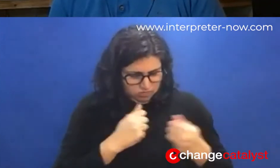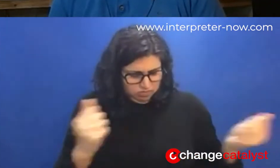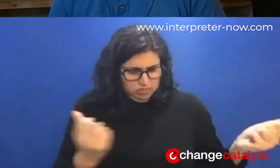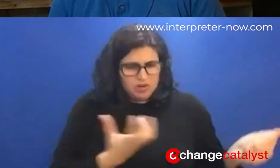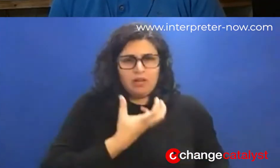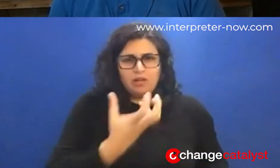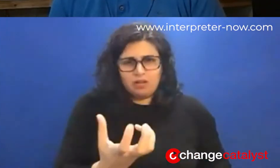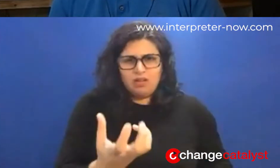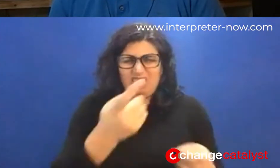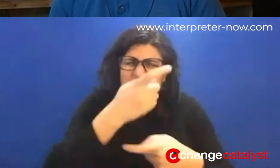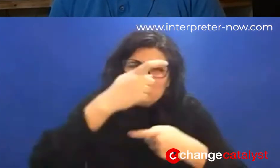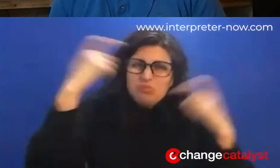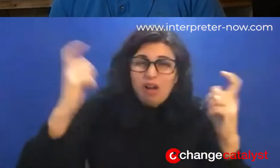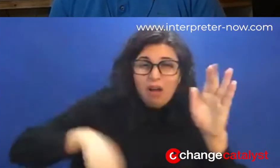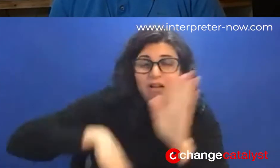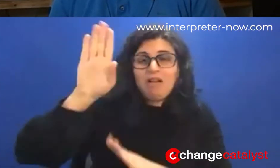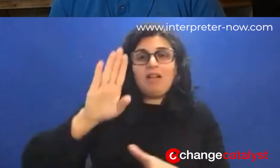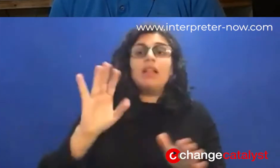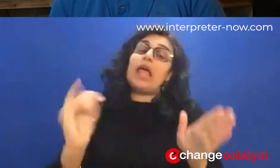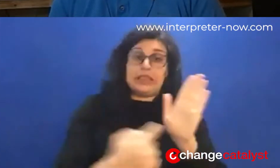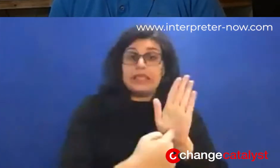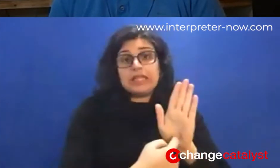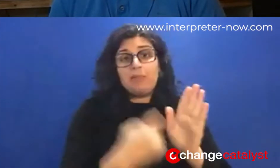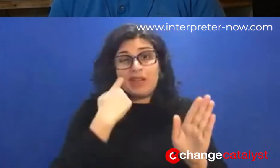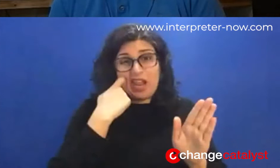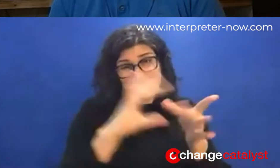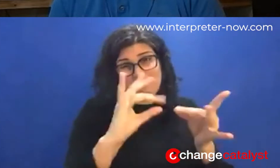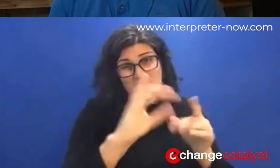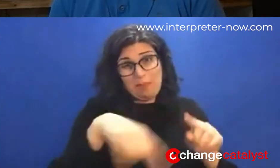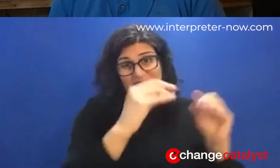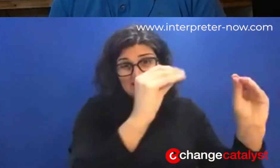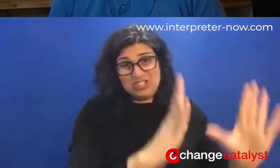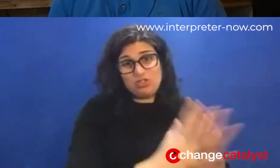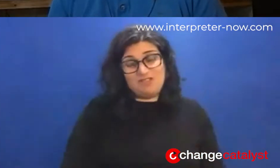I experienced, like the example that I gave you.